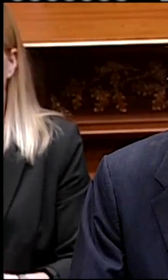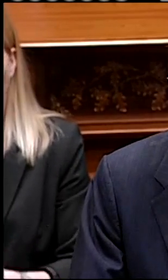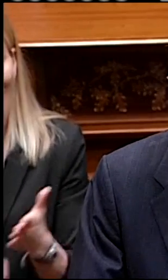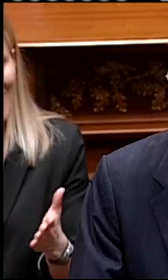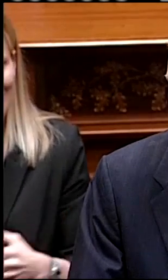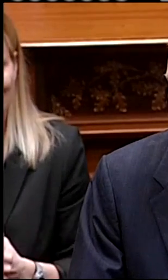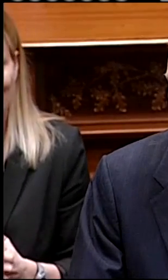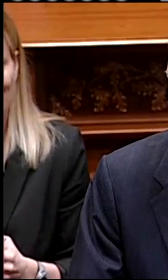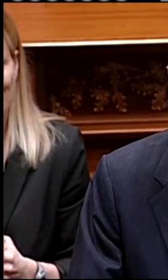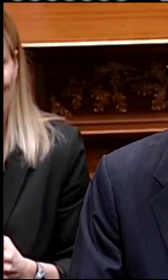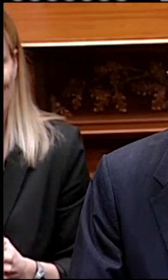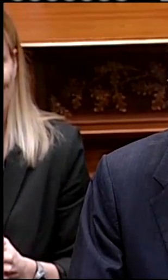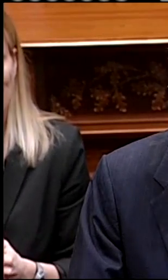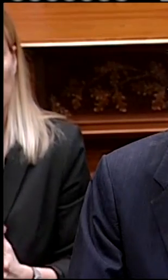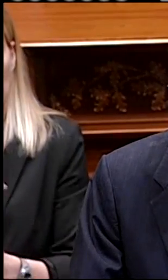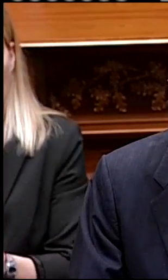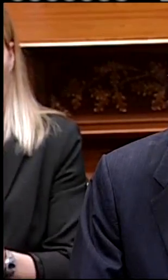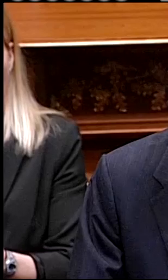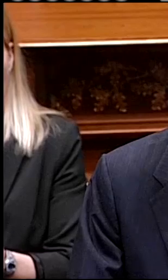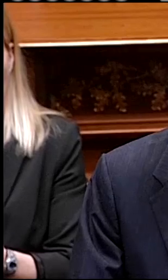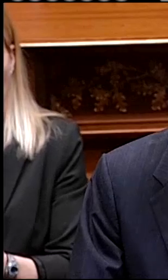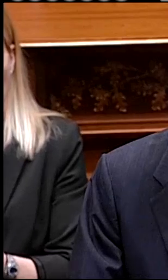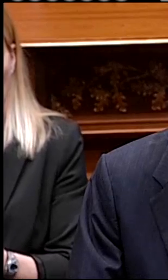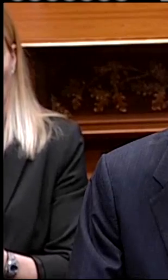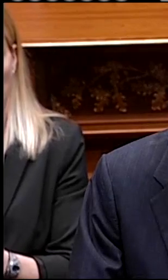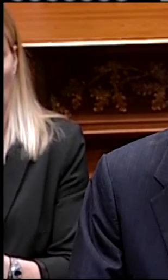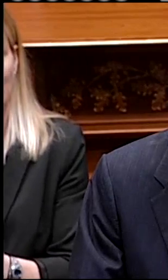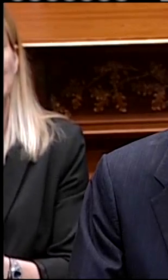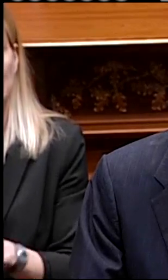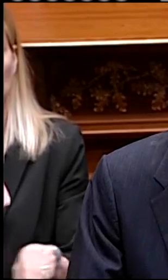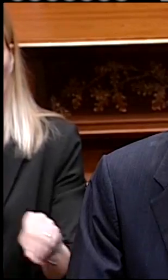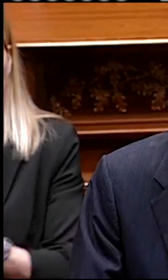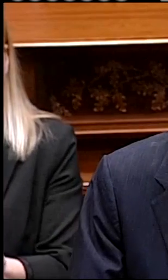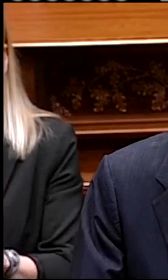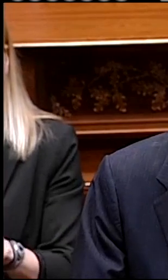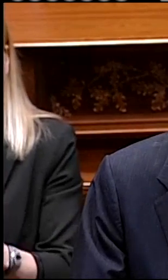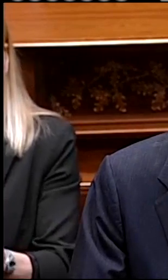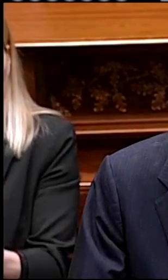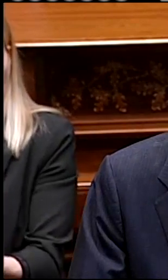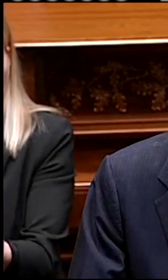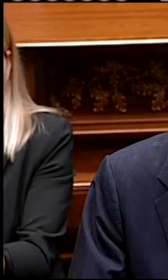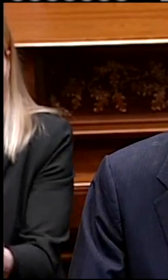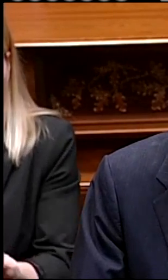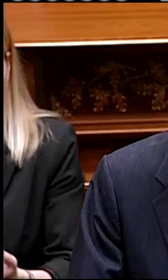costs. Modern Forge needed to move to stay competitive.